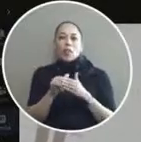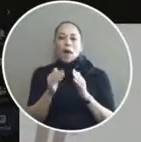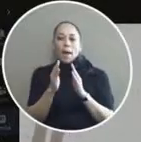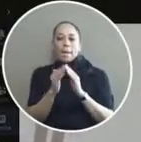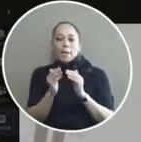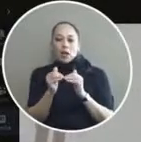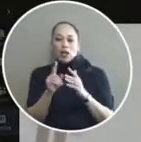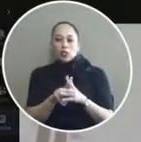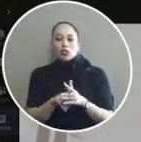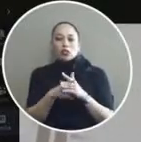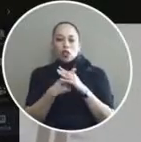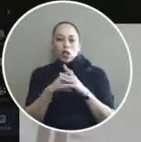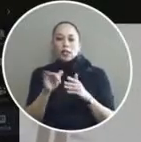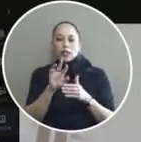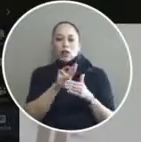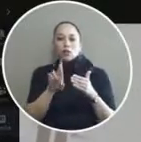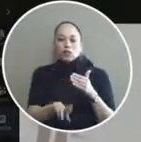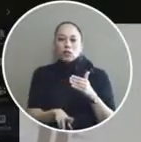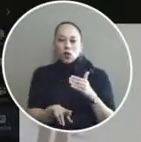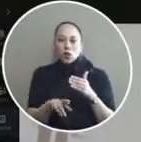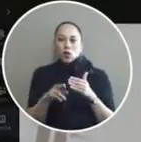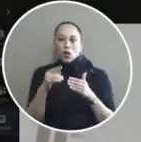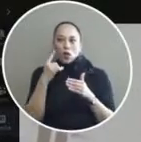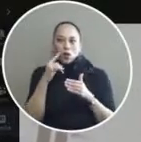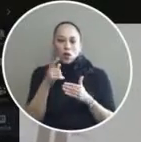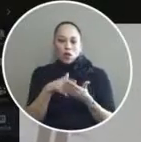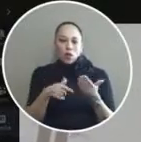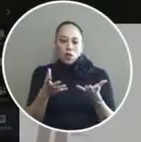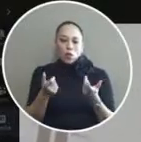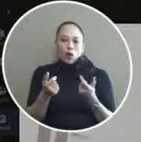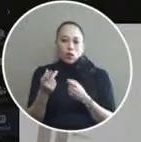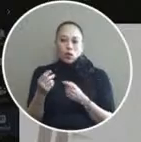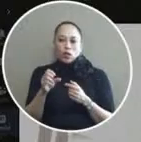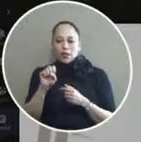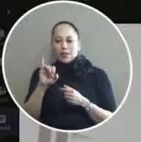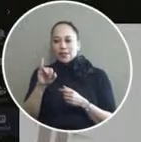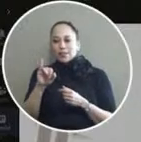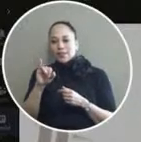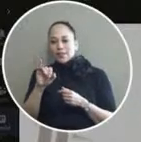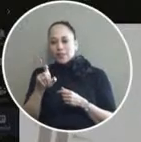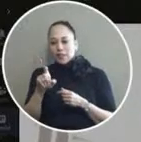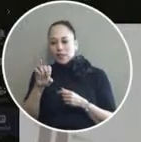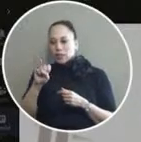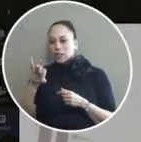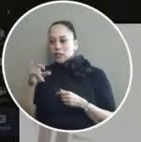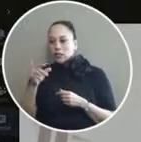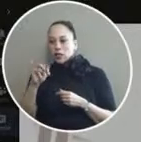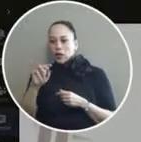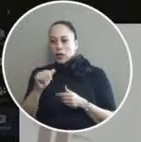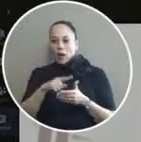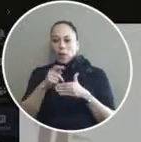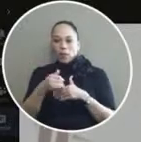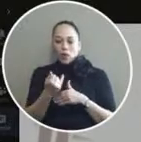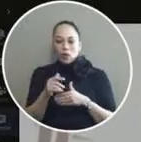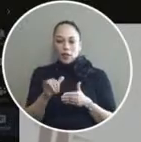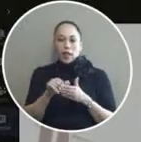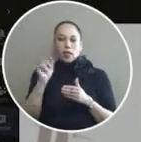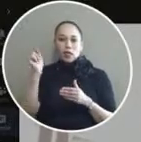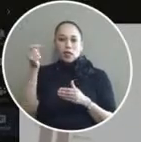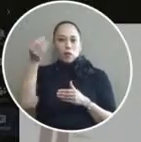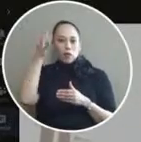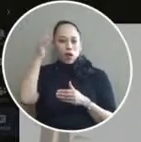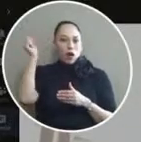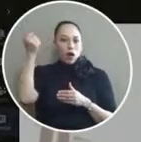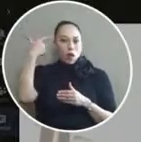way, started as a result of us wanting to do a Lean Six Sigma project, of which the Mexican government, the federal government,